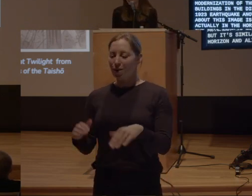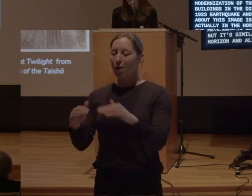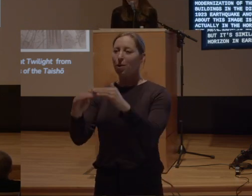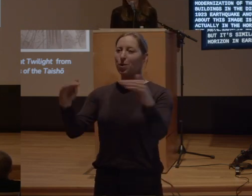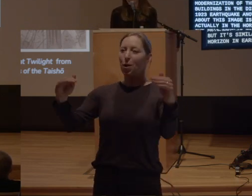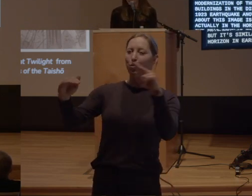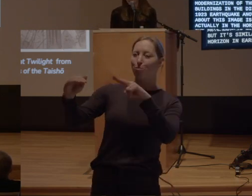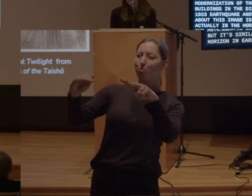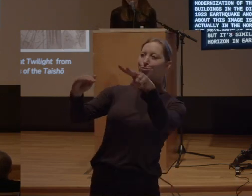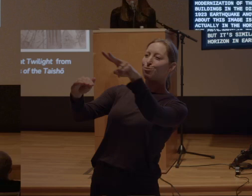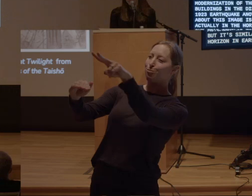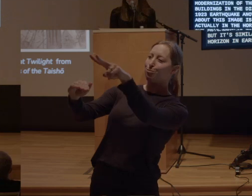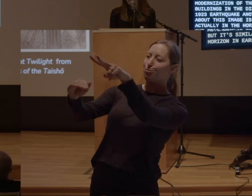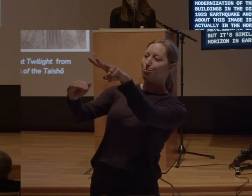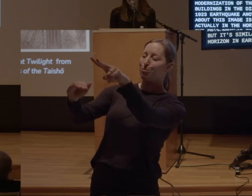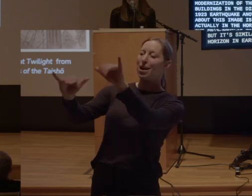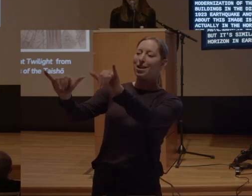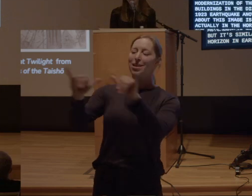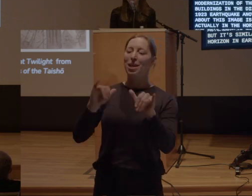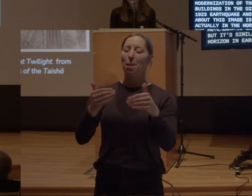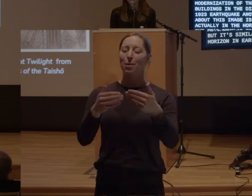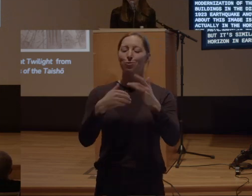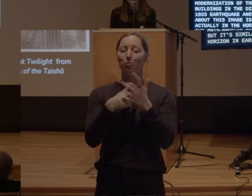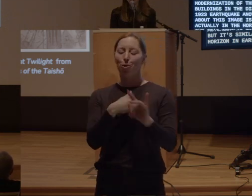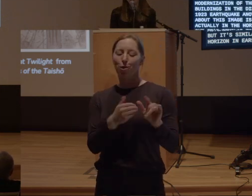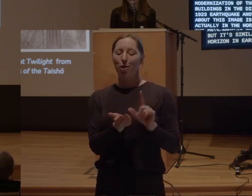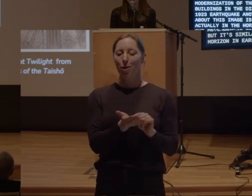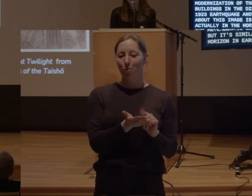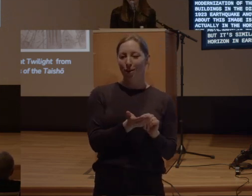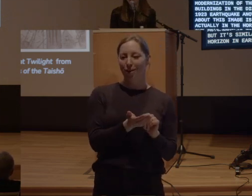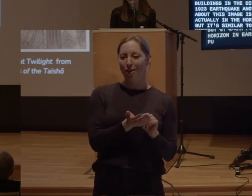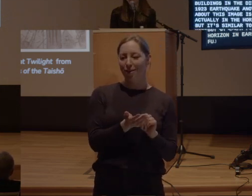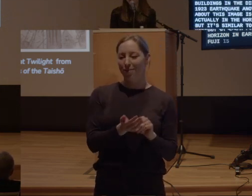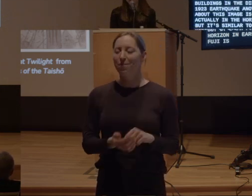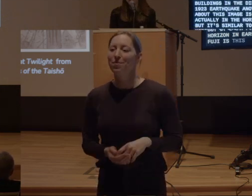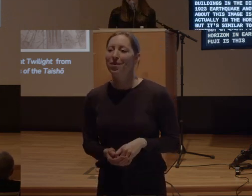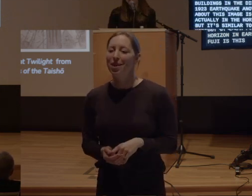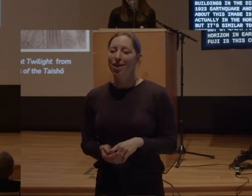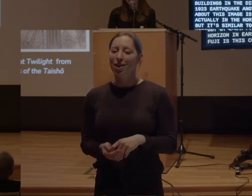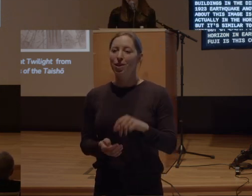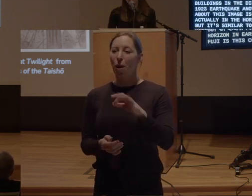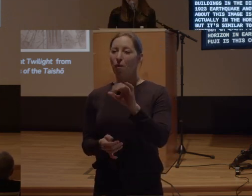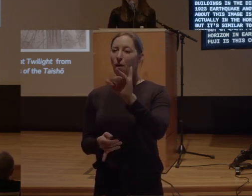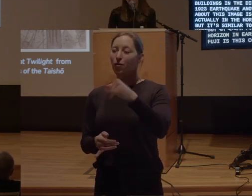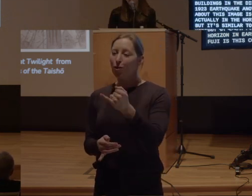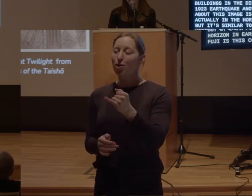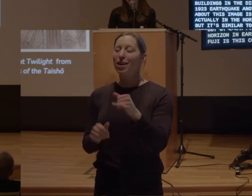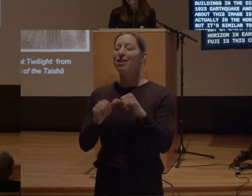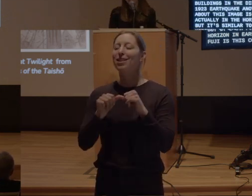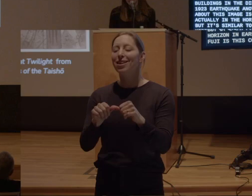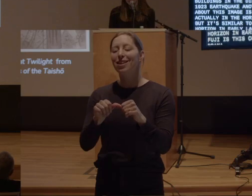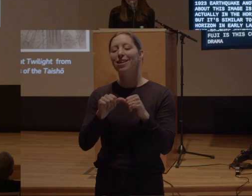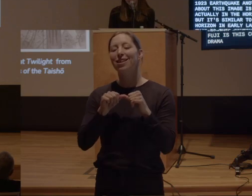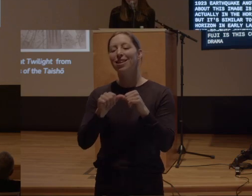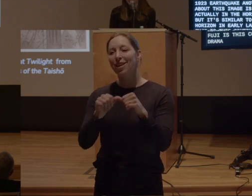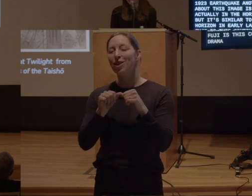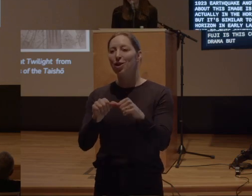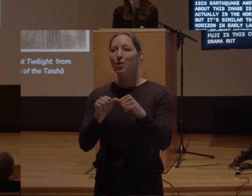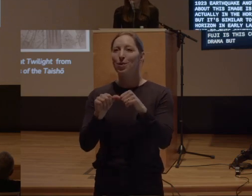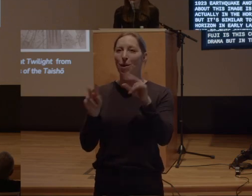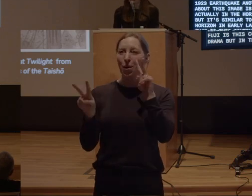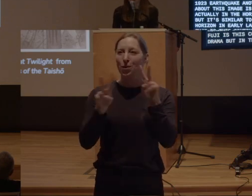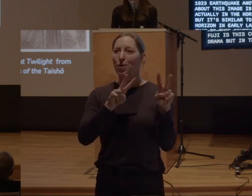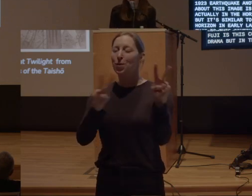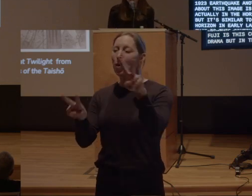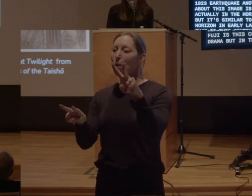prints. So perhaps here, Fuji is this continuing immortal witness to human drama, but in this case,